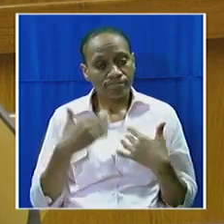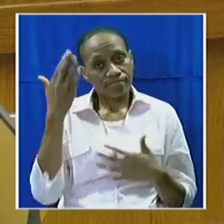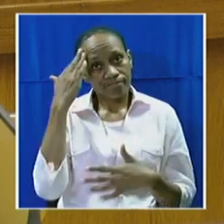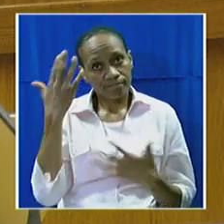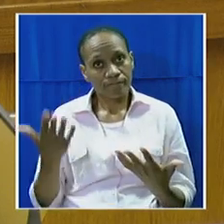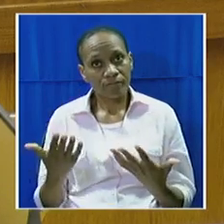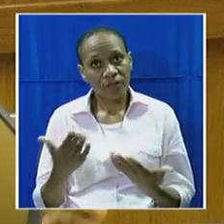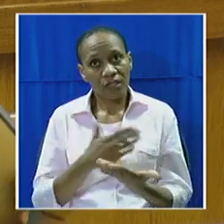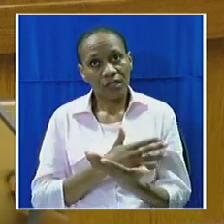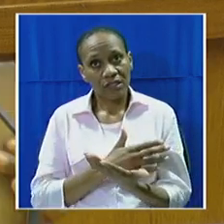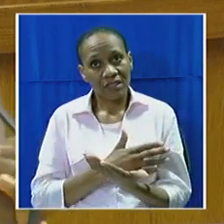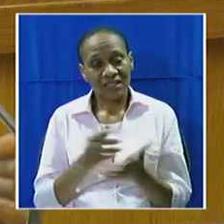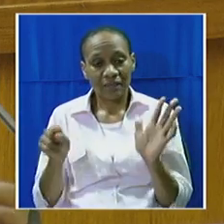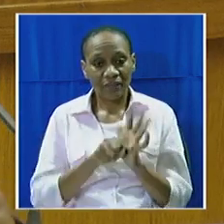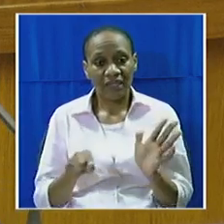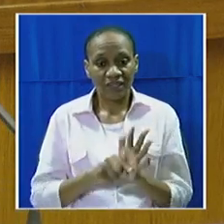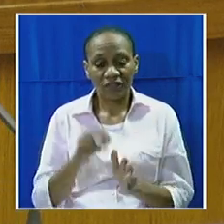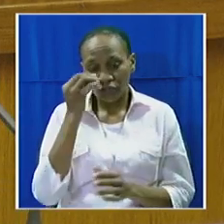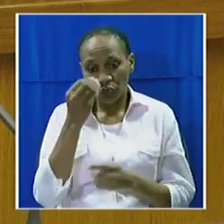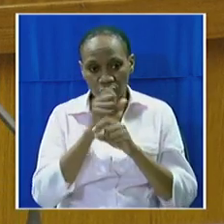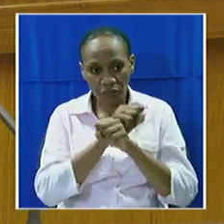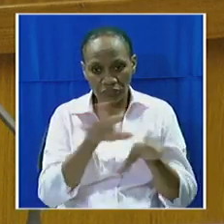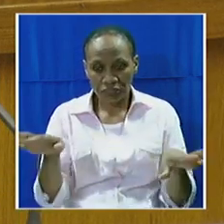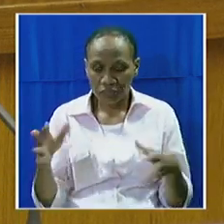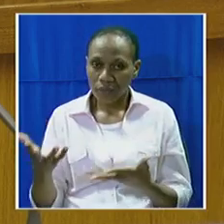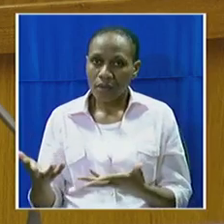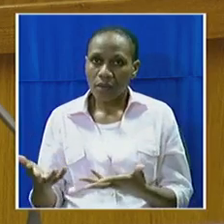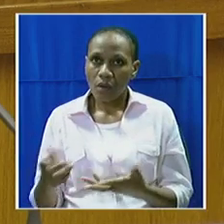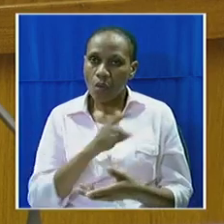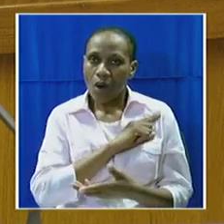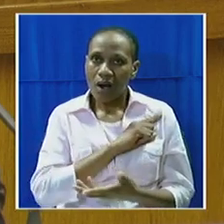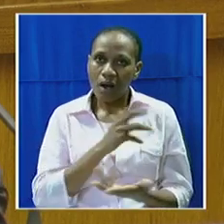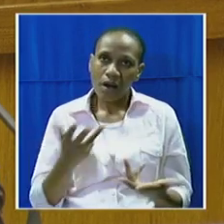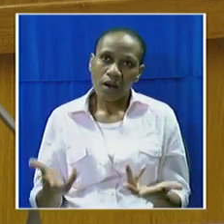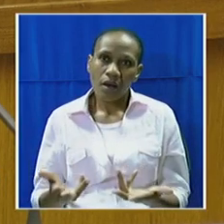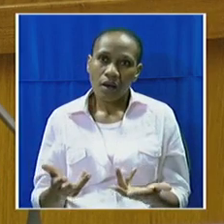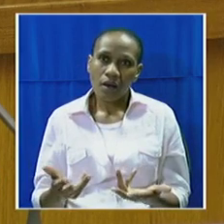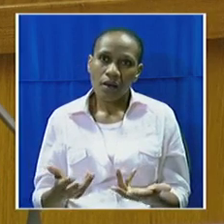of the propaganda that are put forward, they are put forward precisely because